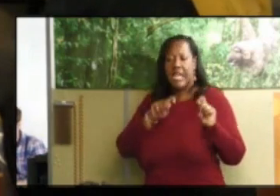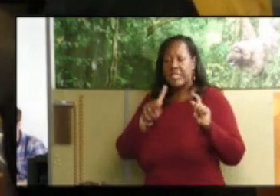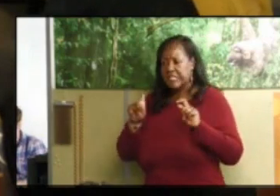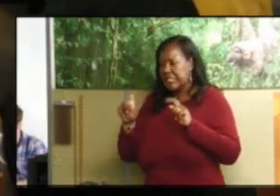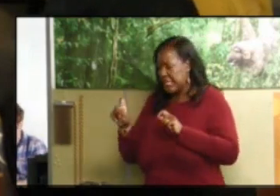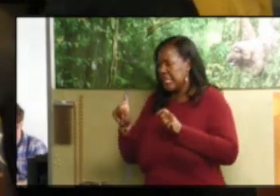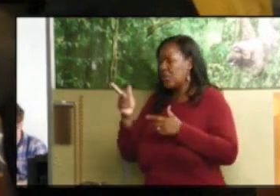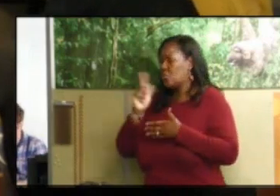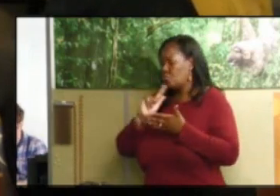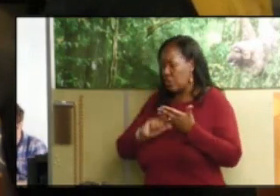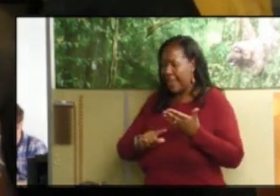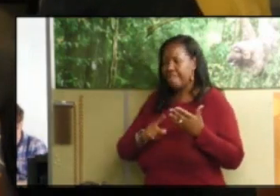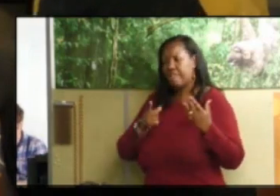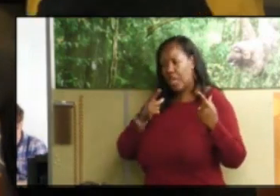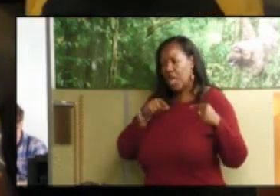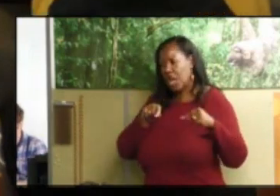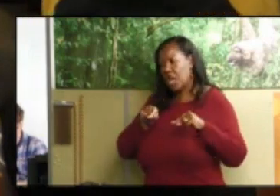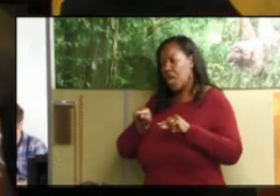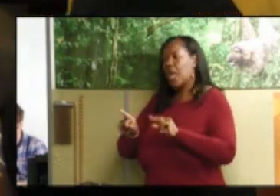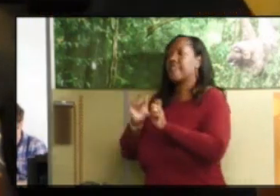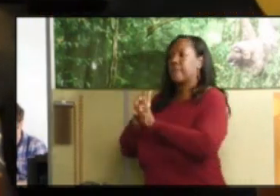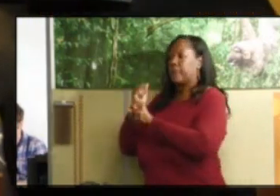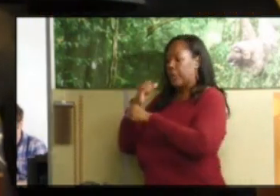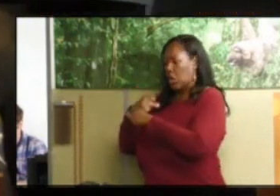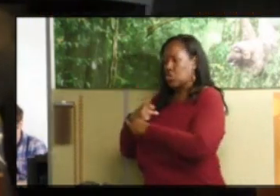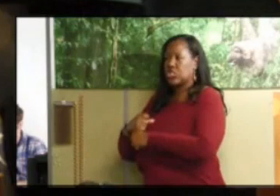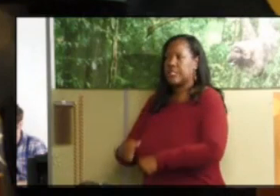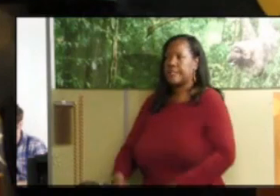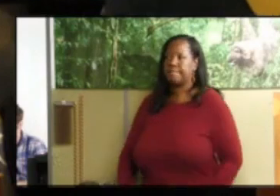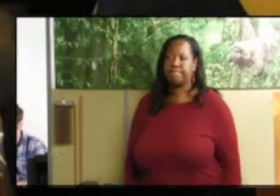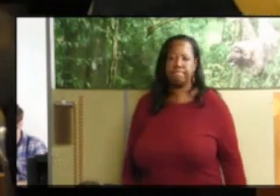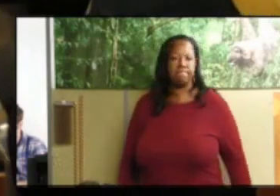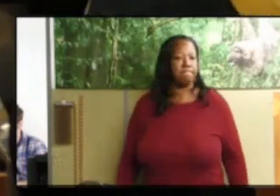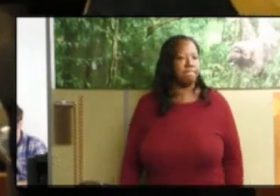way before we go into production.